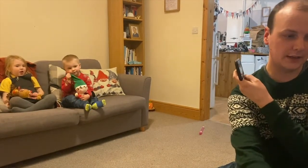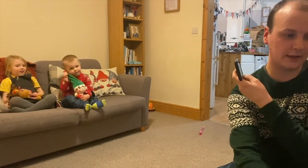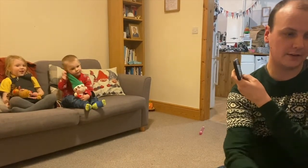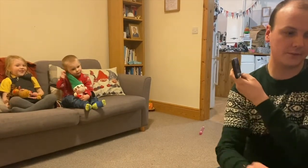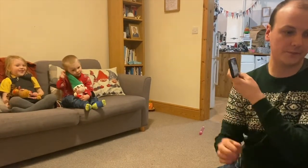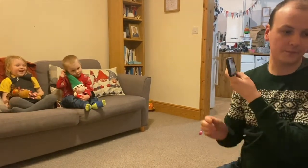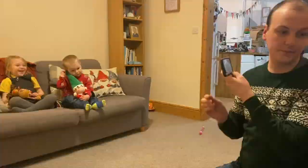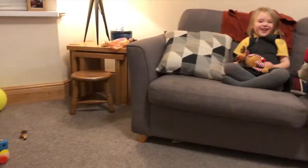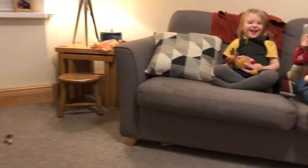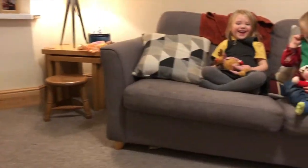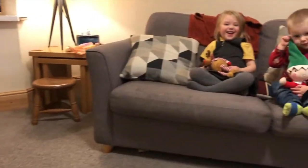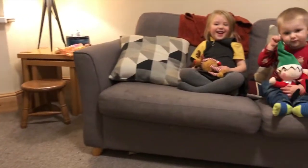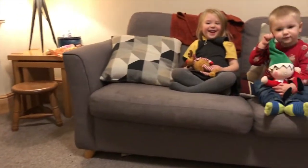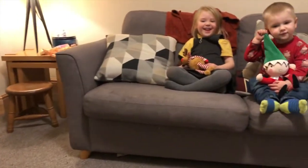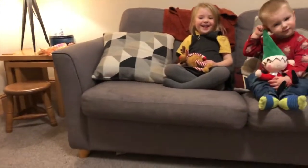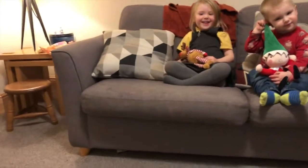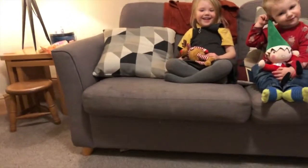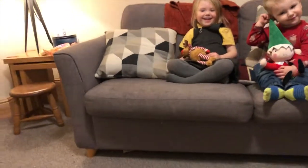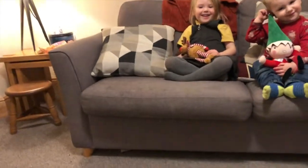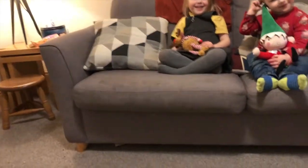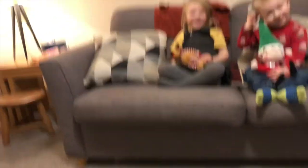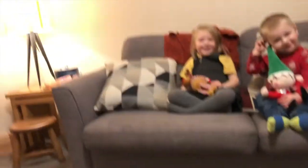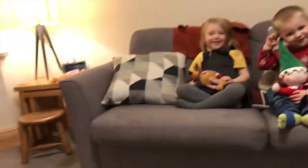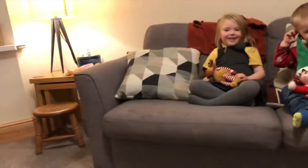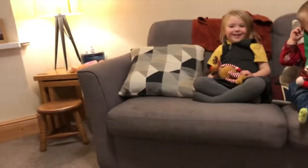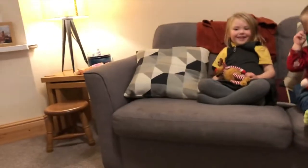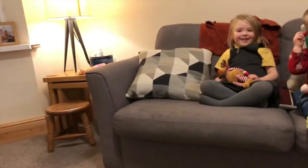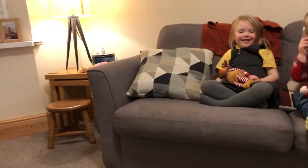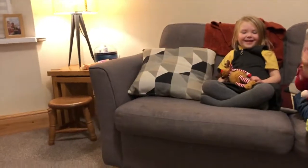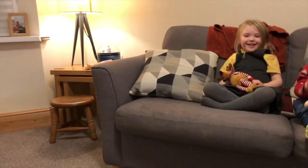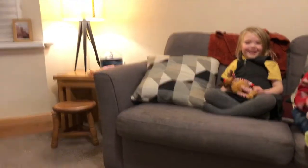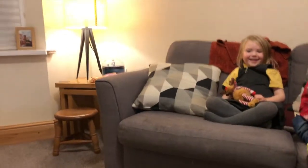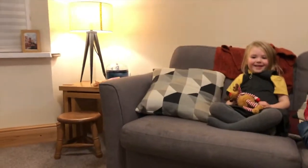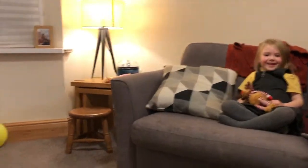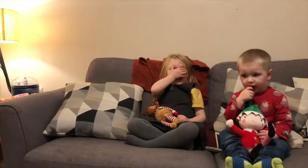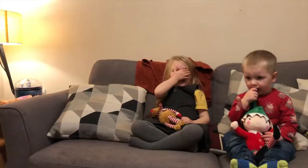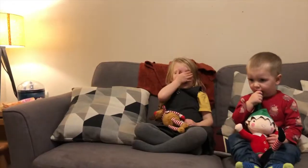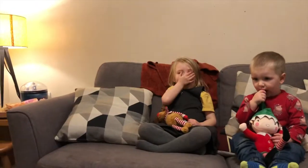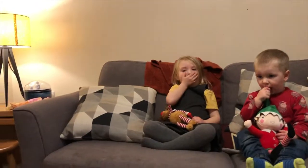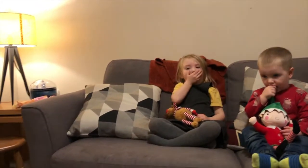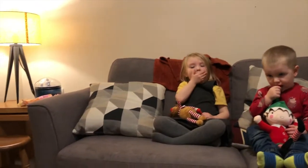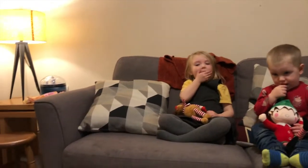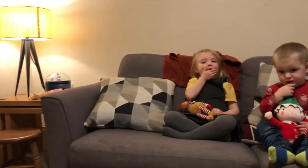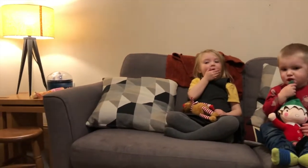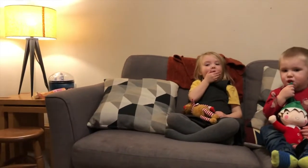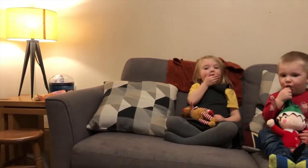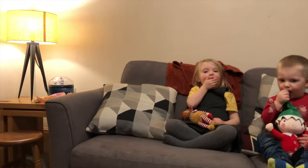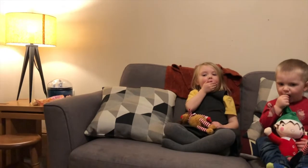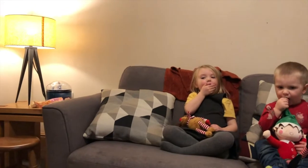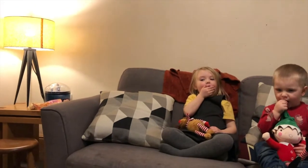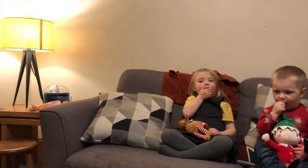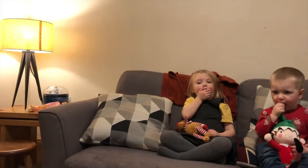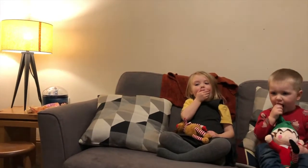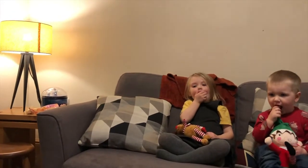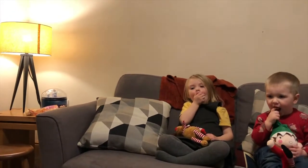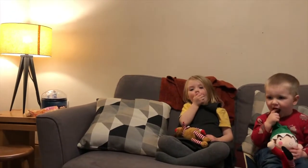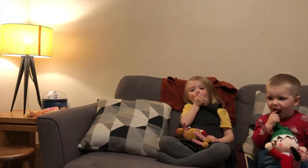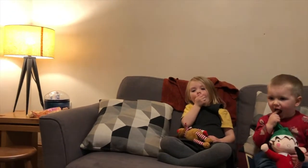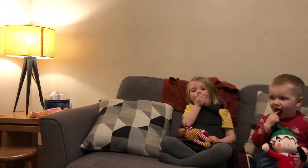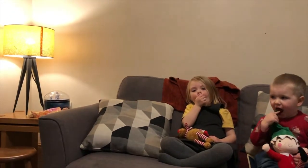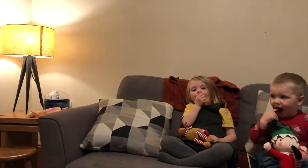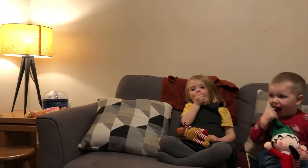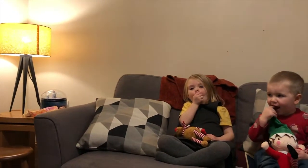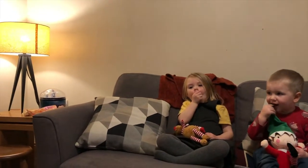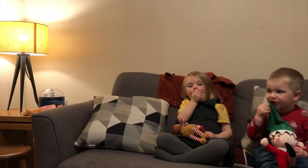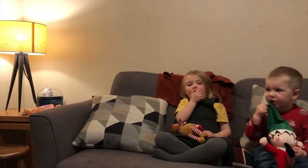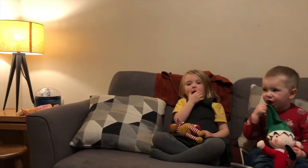An orange? is an orange to represent the world. In the Bible, it told us